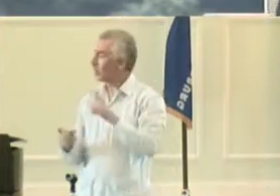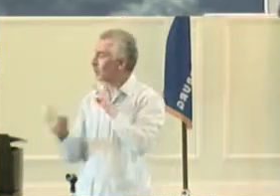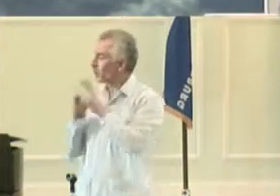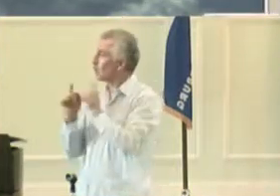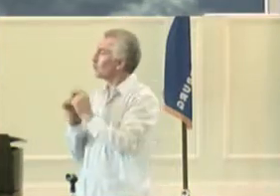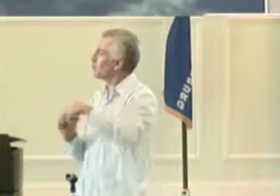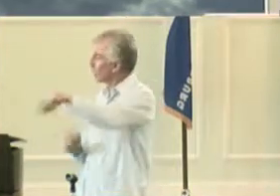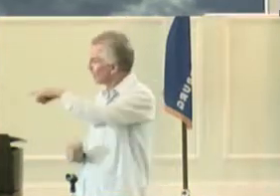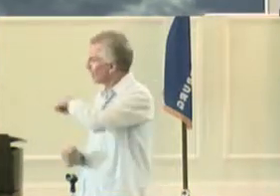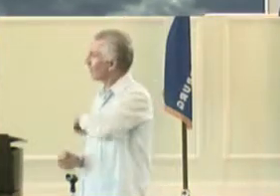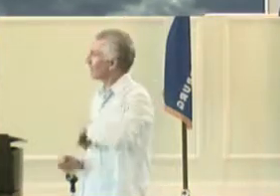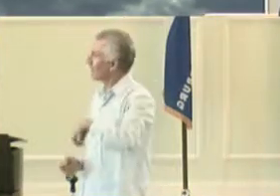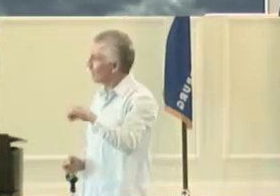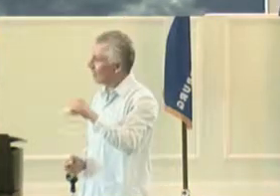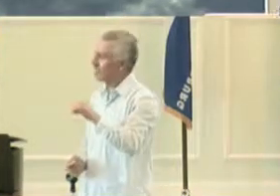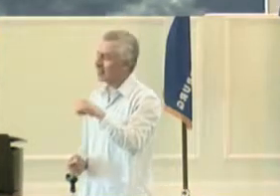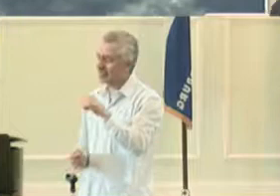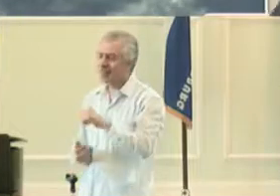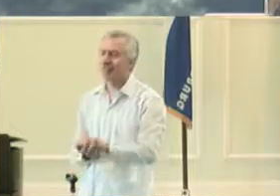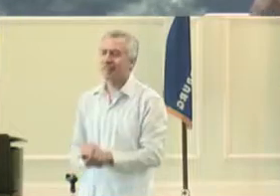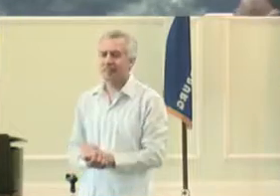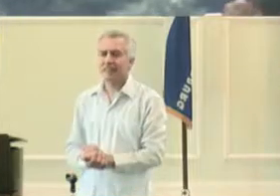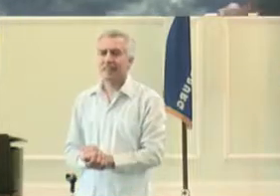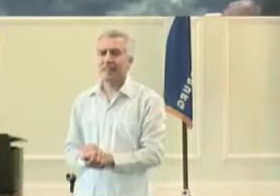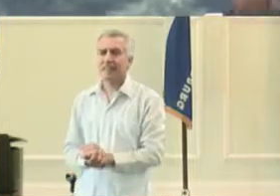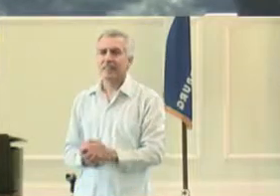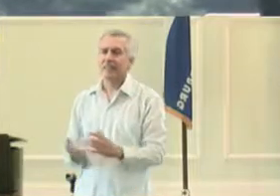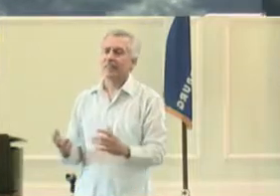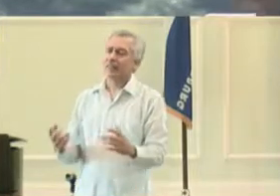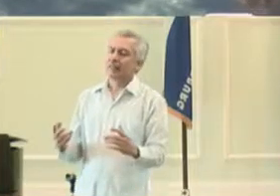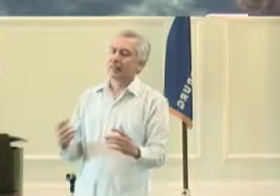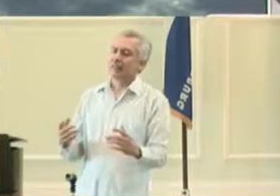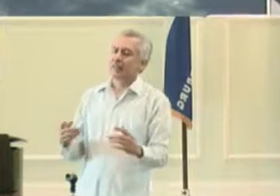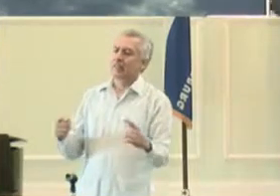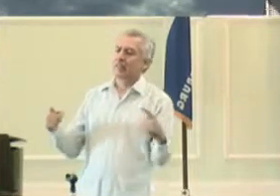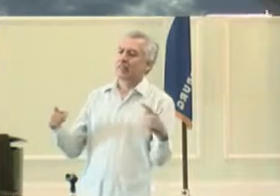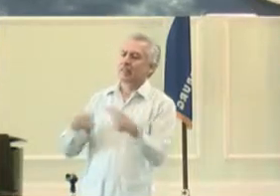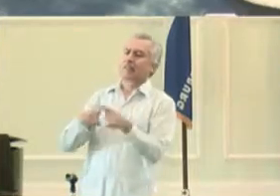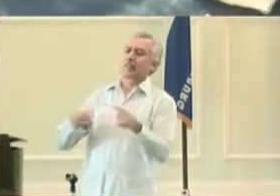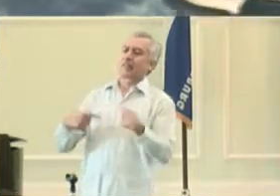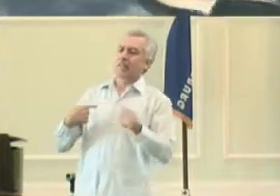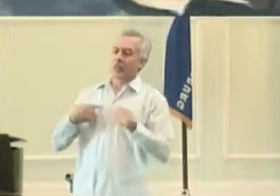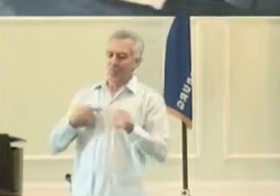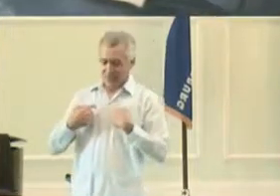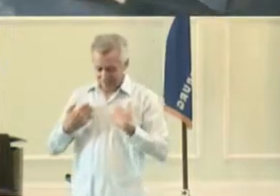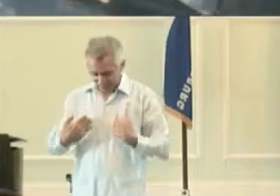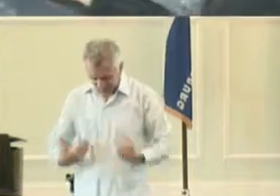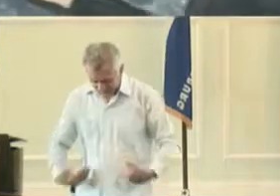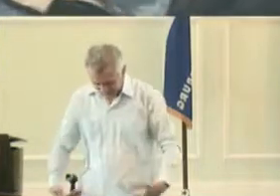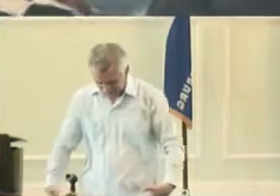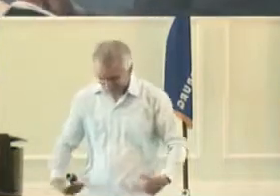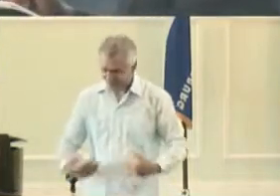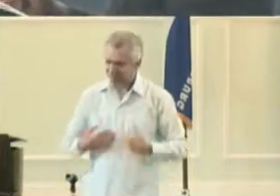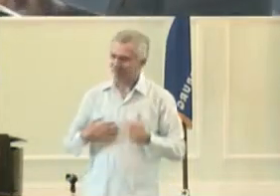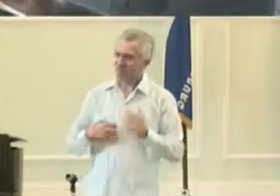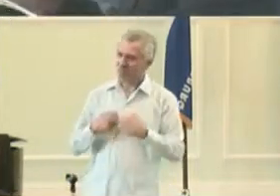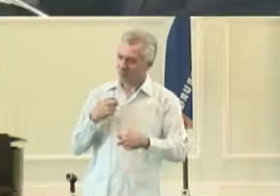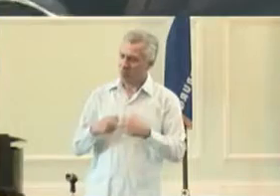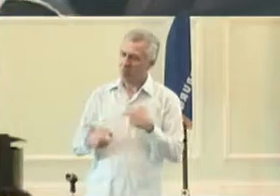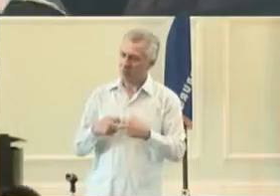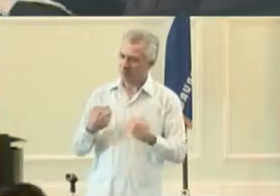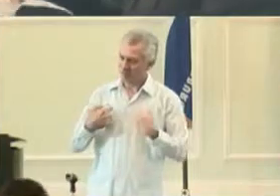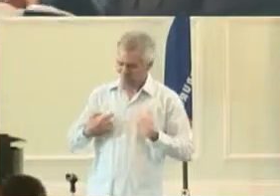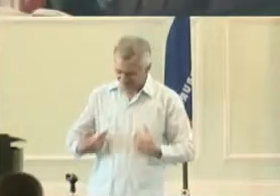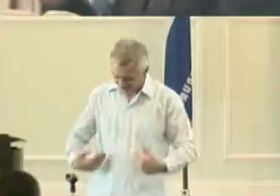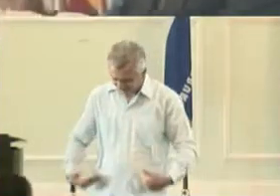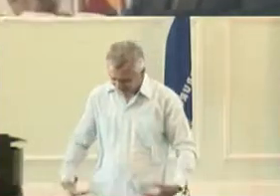us? In spite of ourselves, in spite of our condition, God is willing to talk to us. And he says,